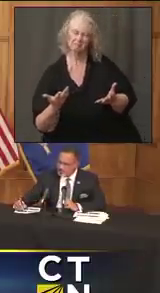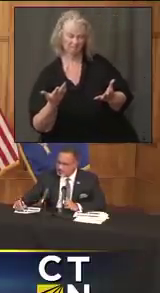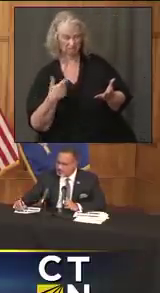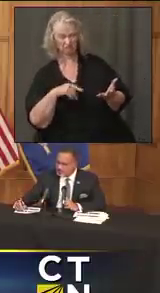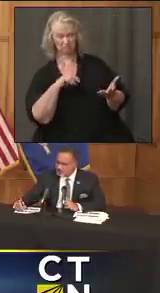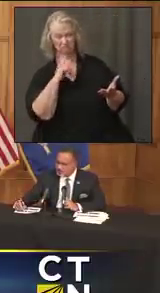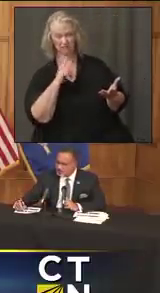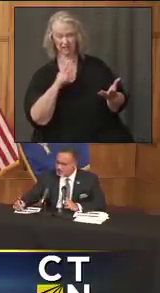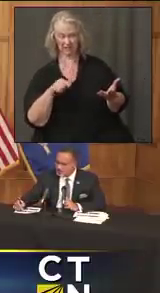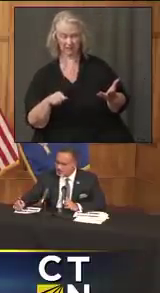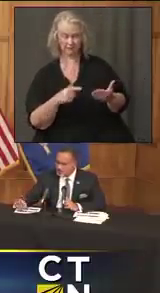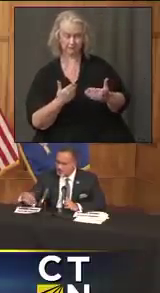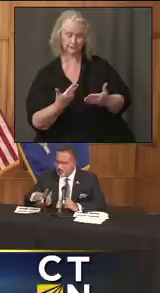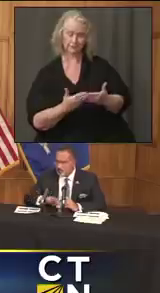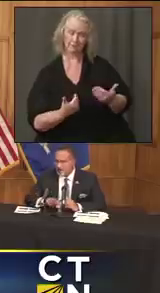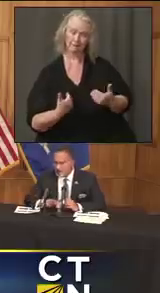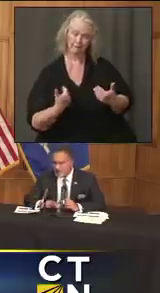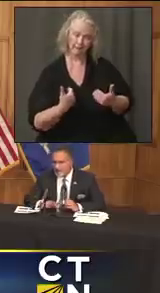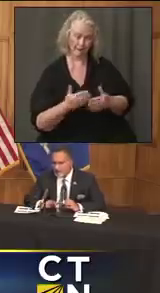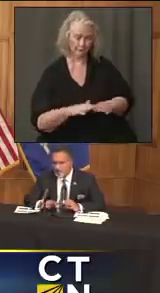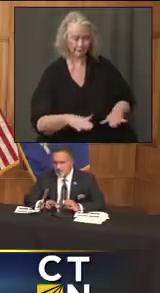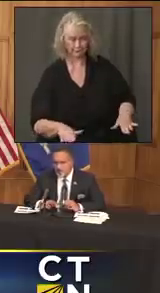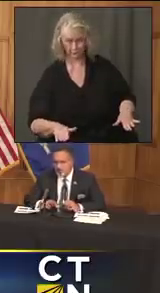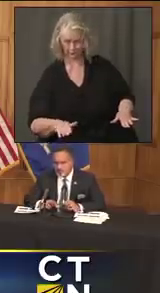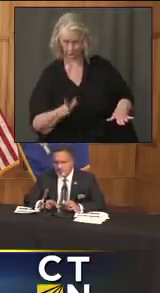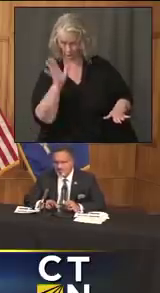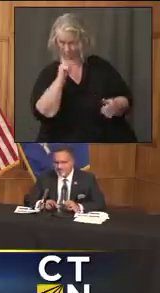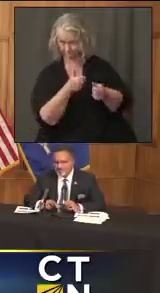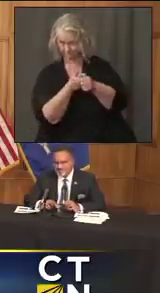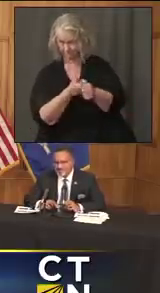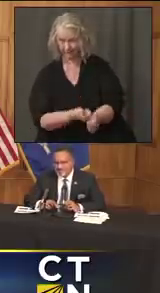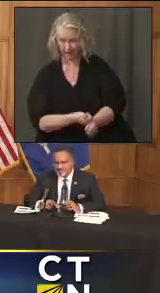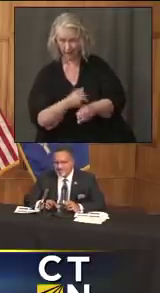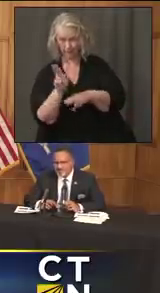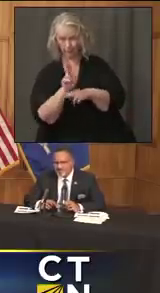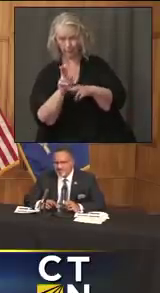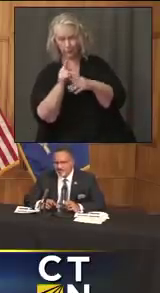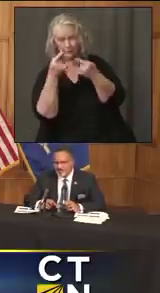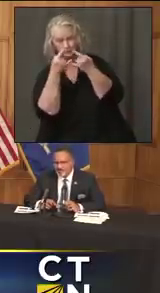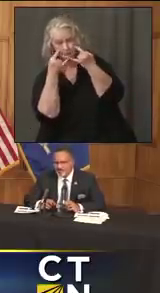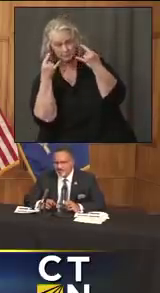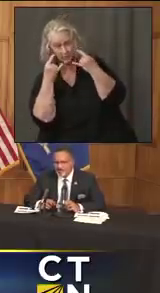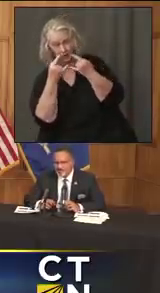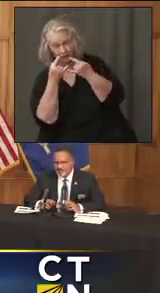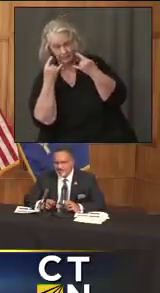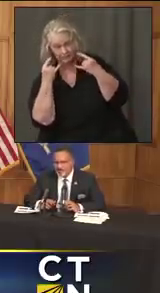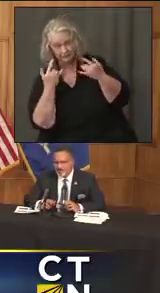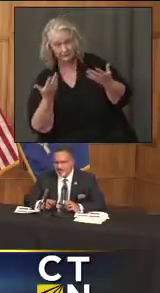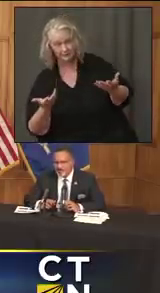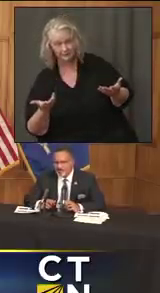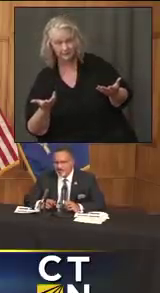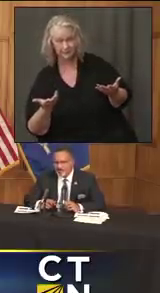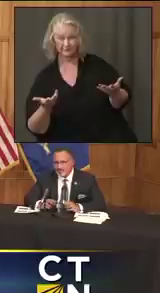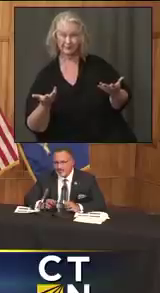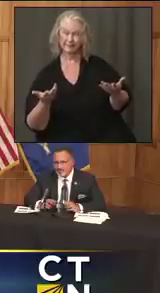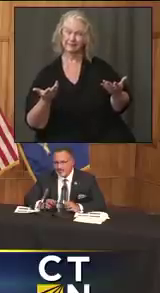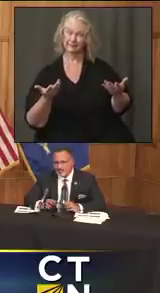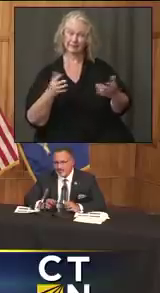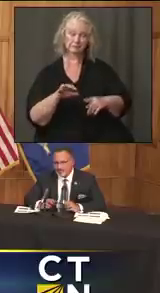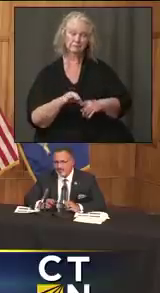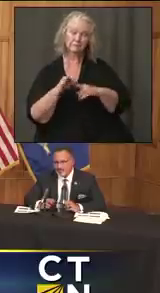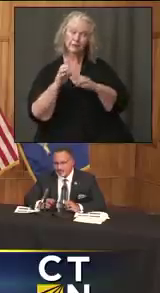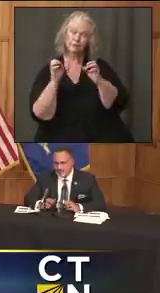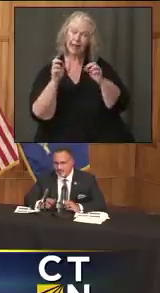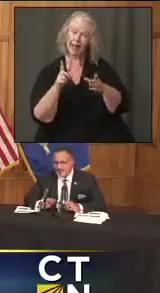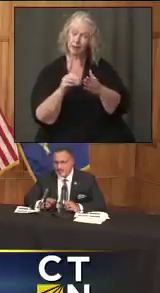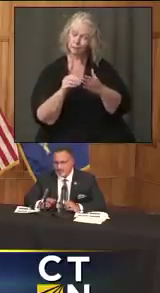get some of the younger children to comply with the masks of wearing those things, or even like the special education students who may